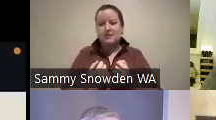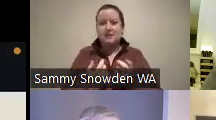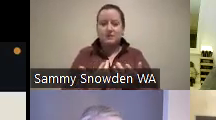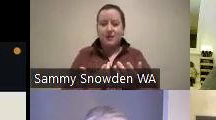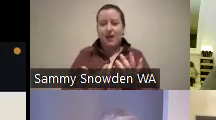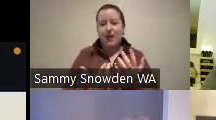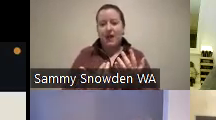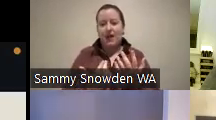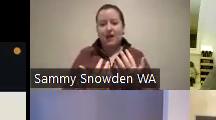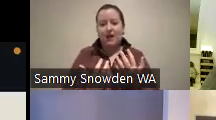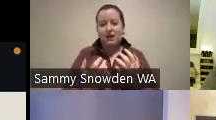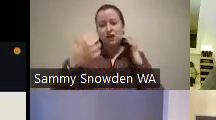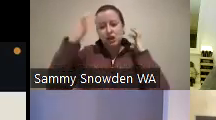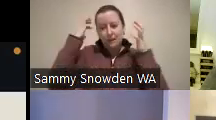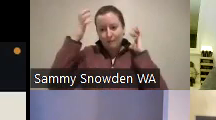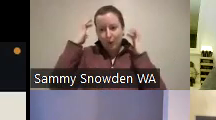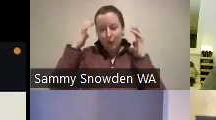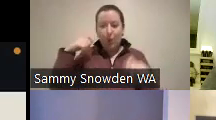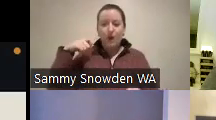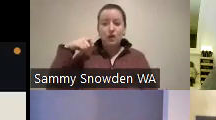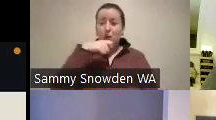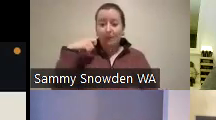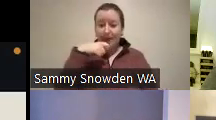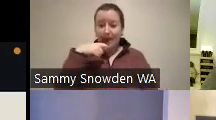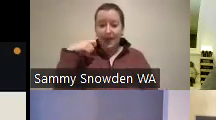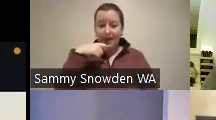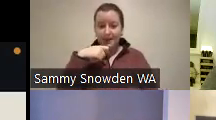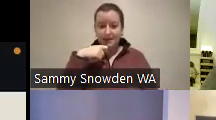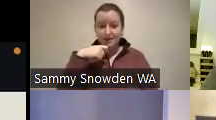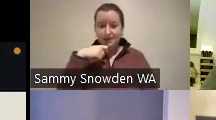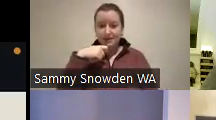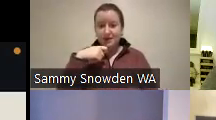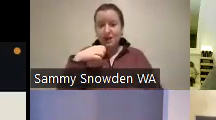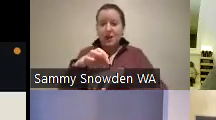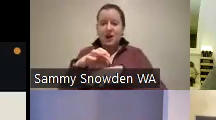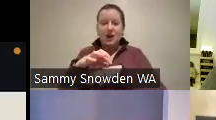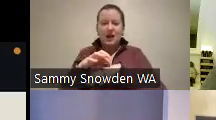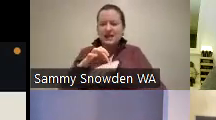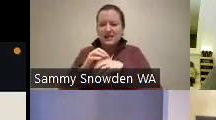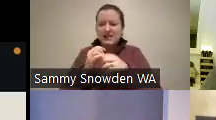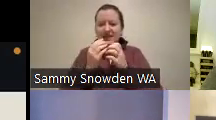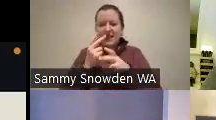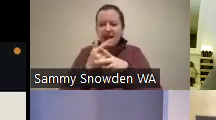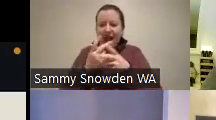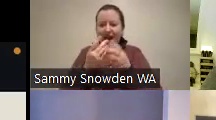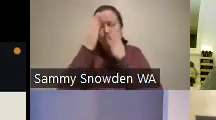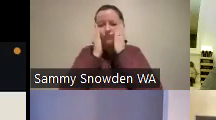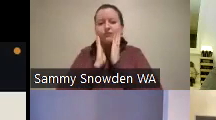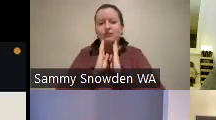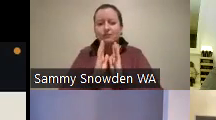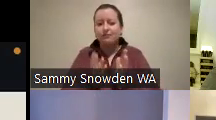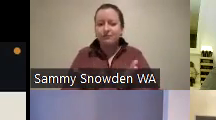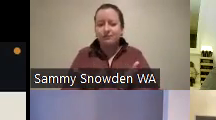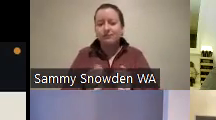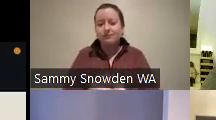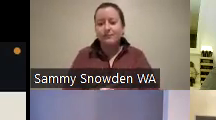aren't aware about the toothpaste, the shampoos, the skincare range that doTERRA has, things that you would be buying anyway. These things you might as well